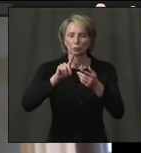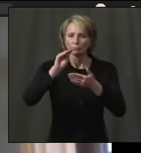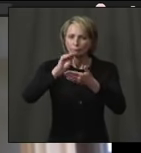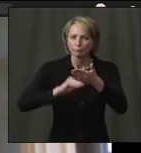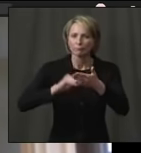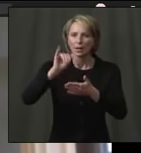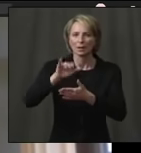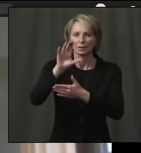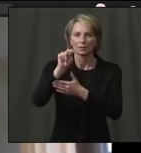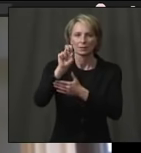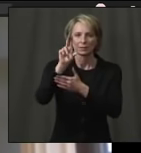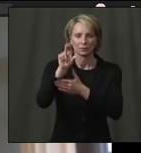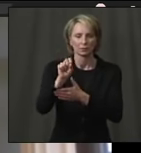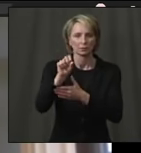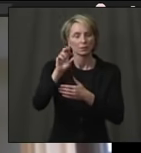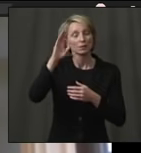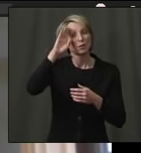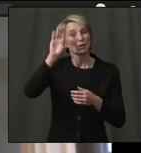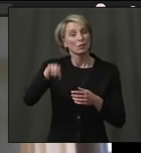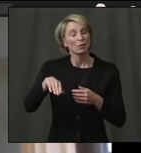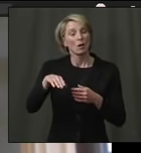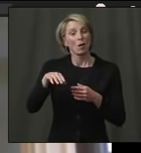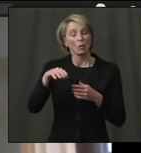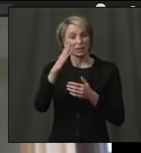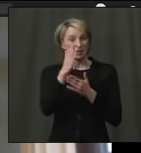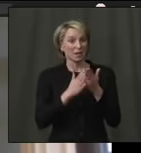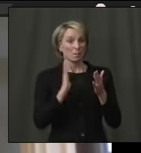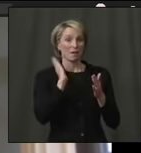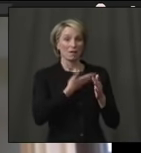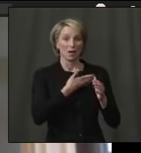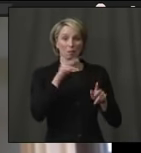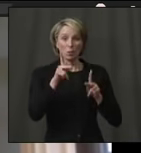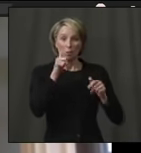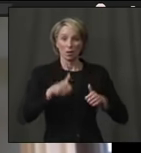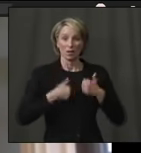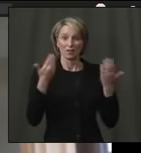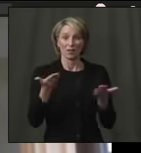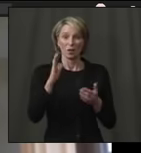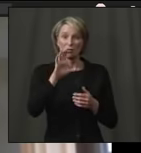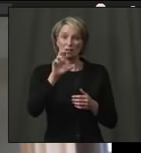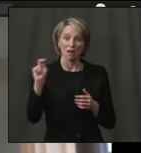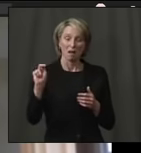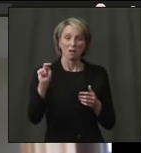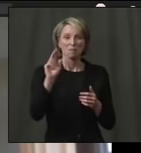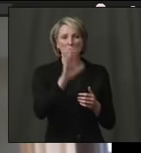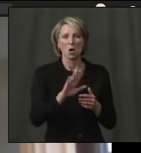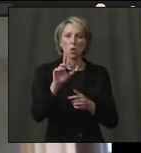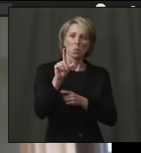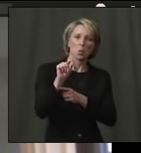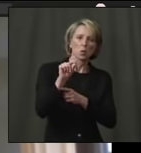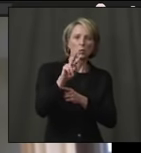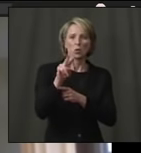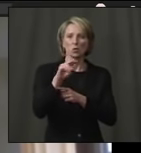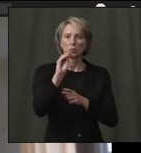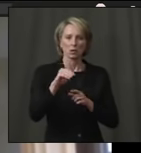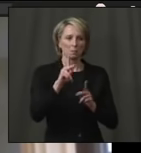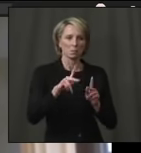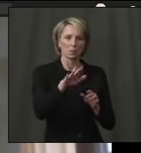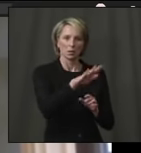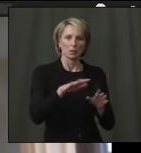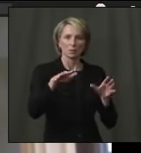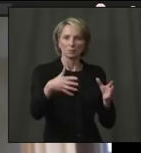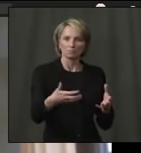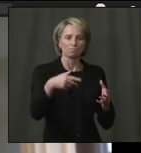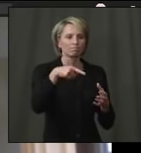of our population is in hard to count areas. So those places